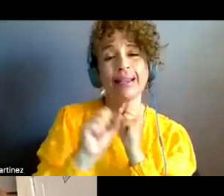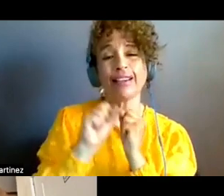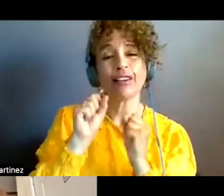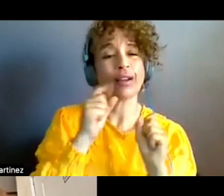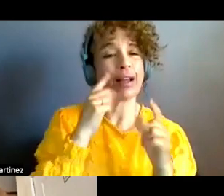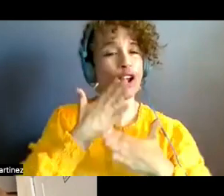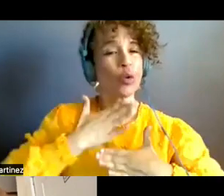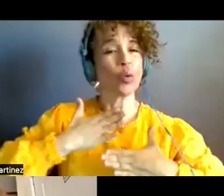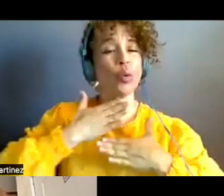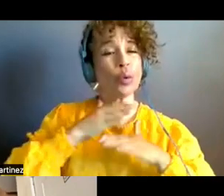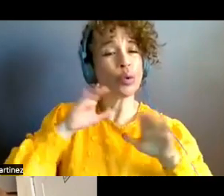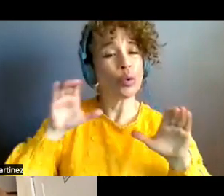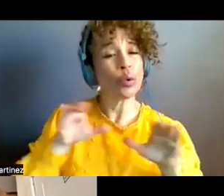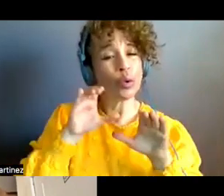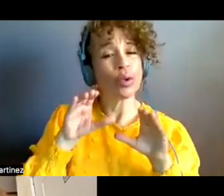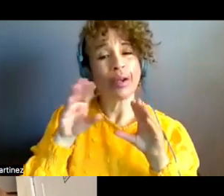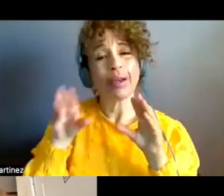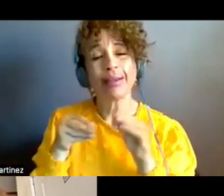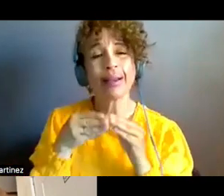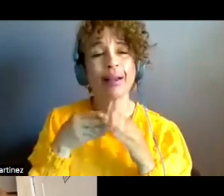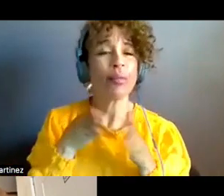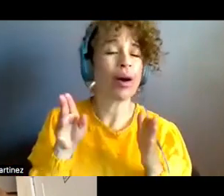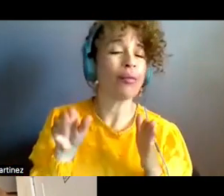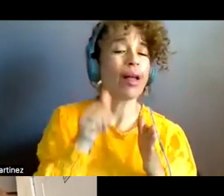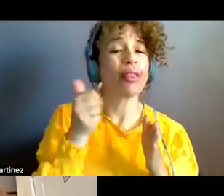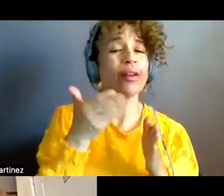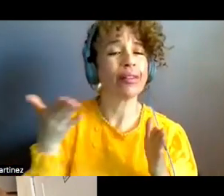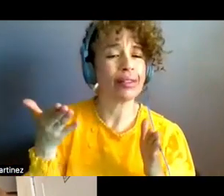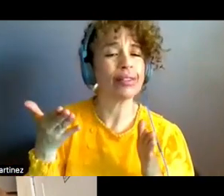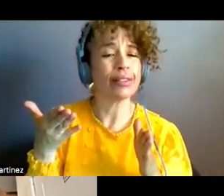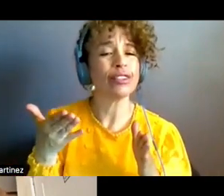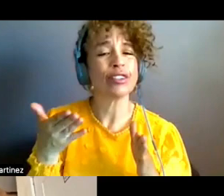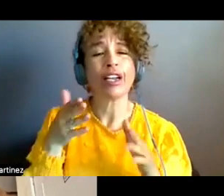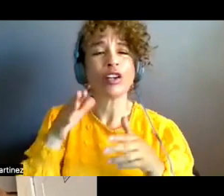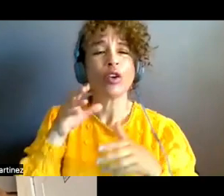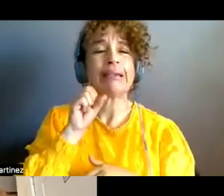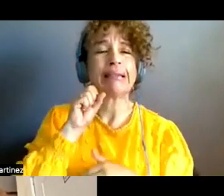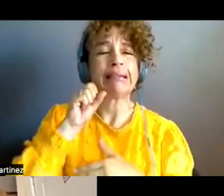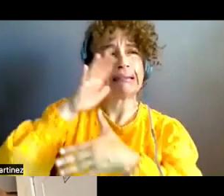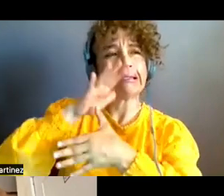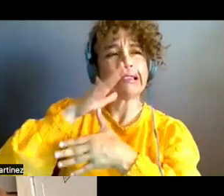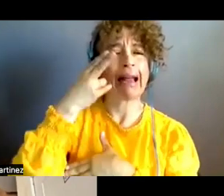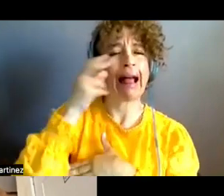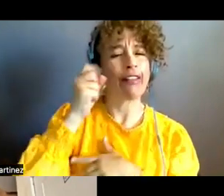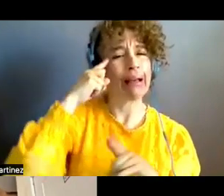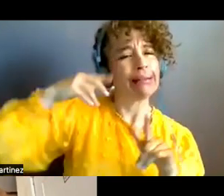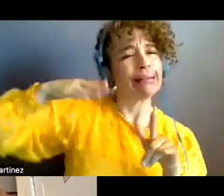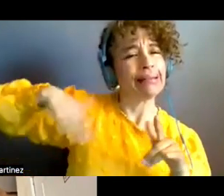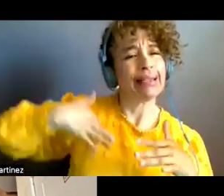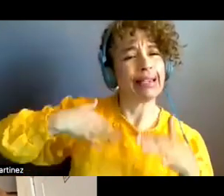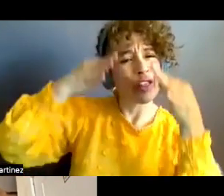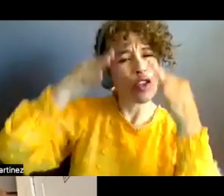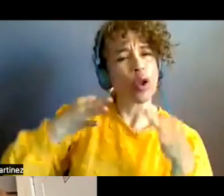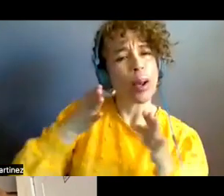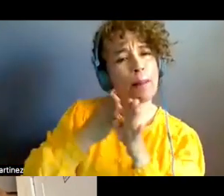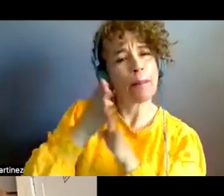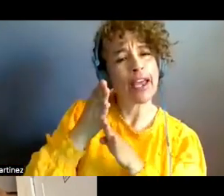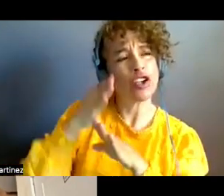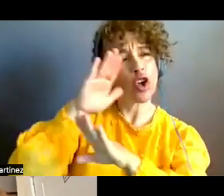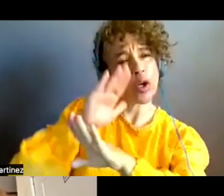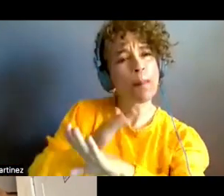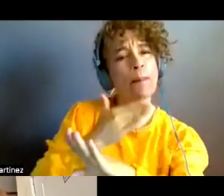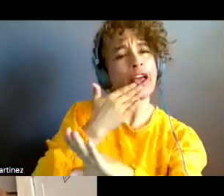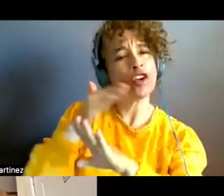I enjoyed doing in addition to other things. And I guess when I was a senior in high school, so kind of late, I decided maybe I would major in music. And